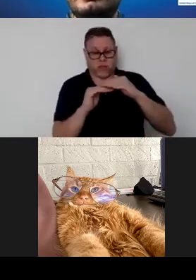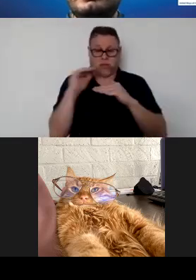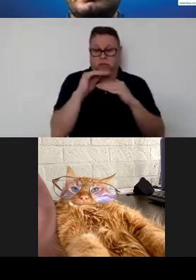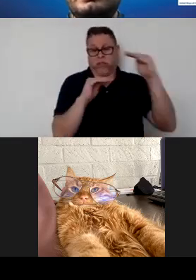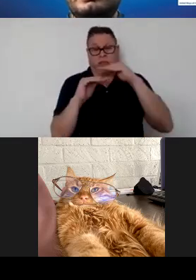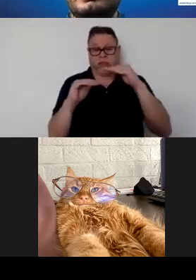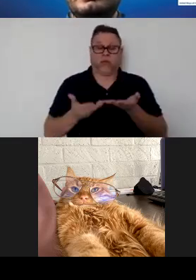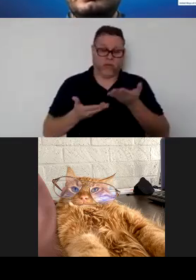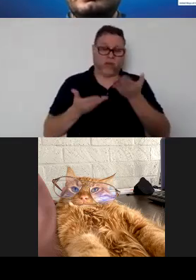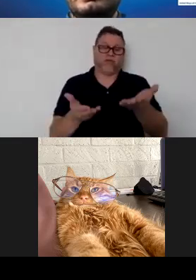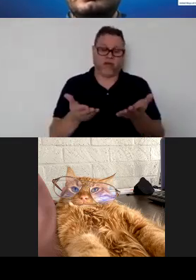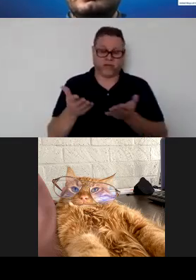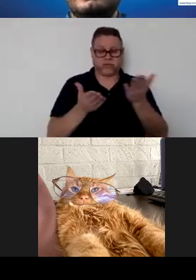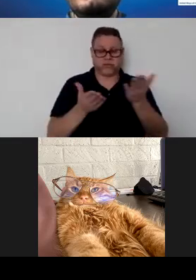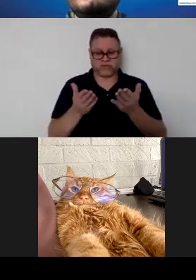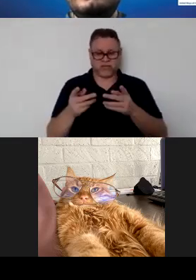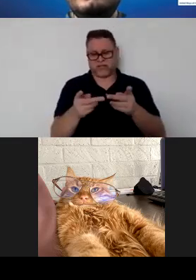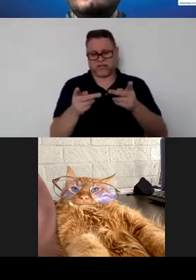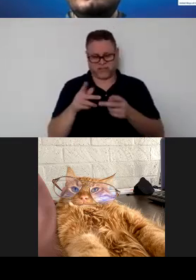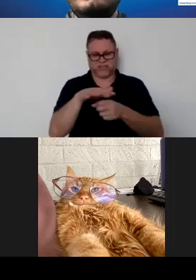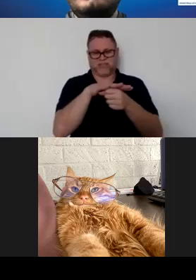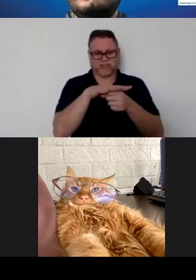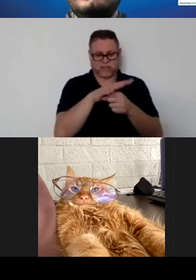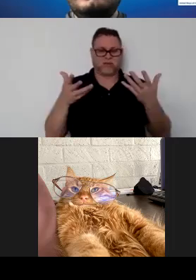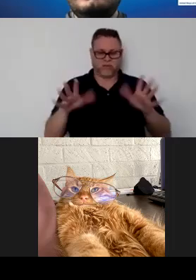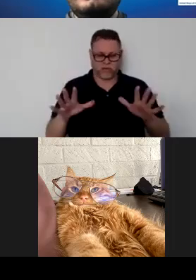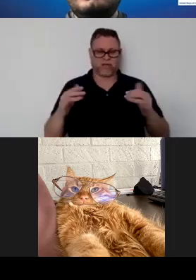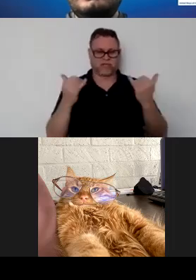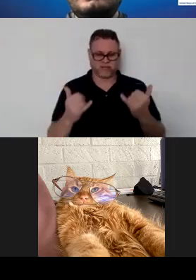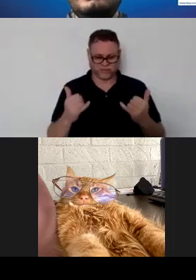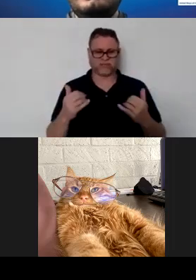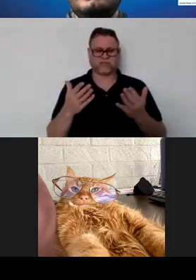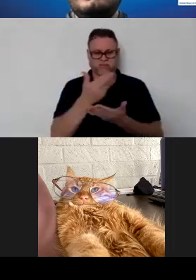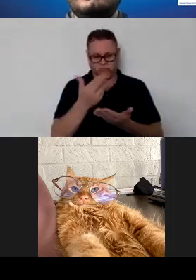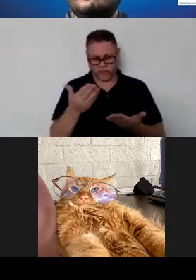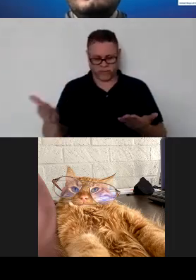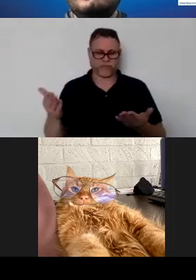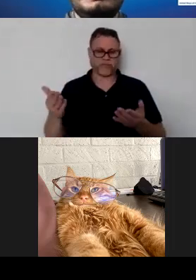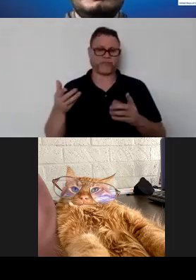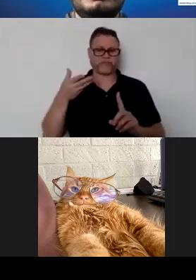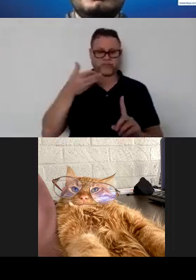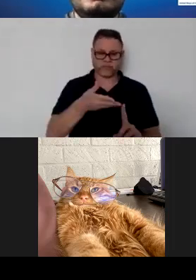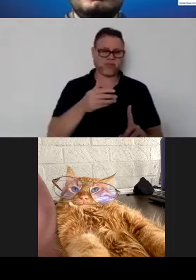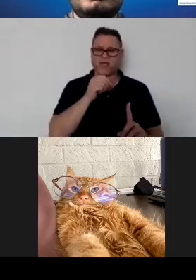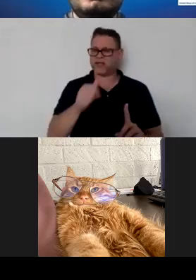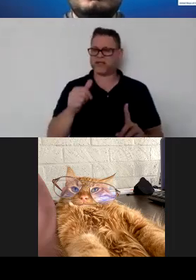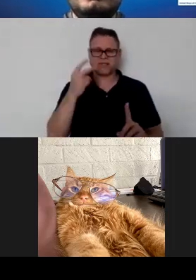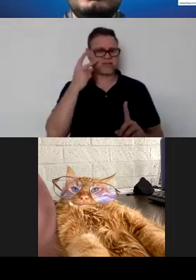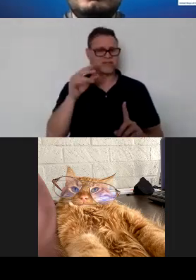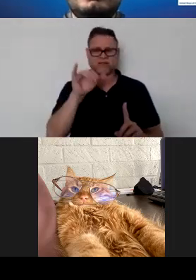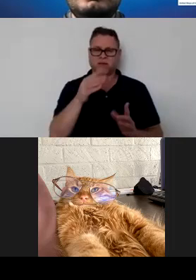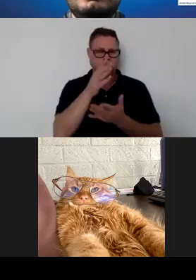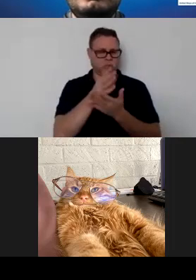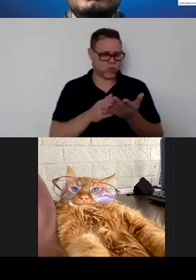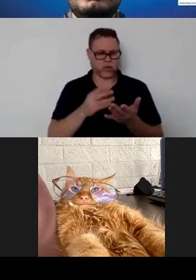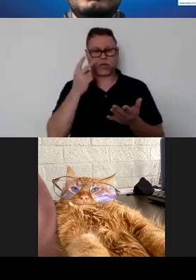providing services at a site with the existing resources? So I didn't necessarily see that part about, I